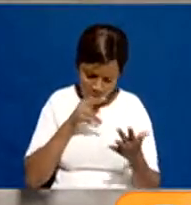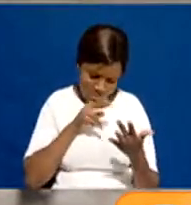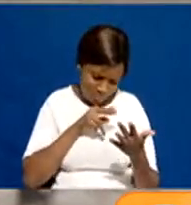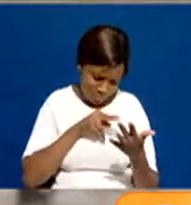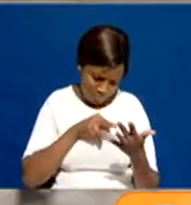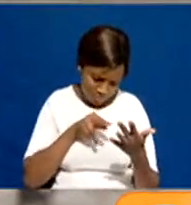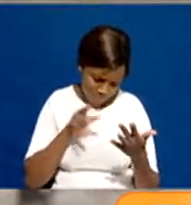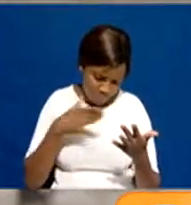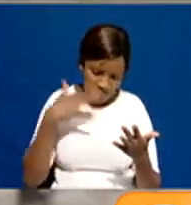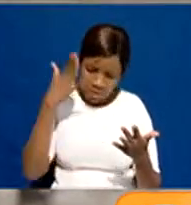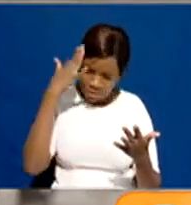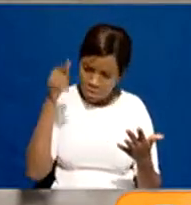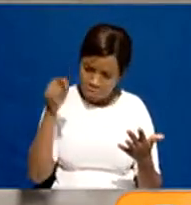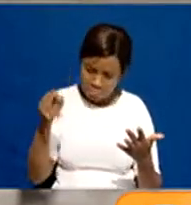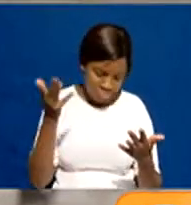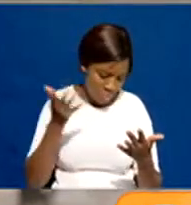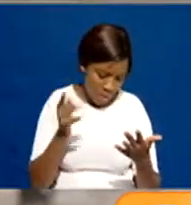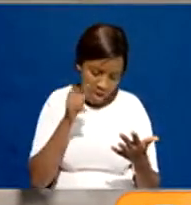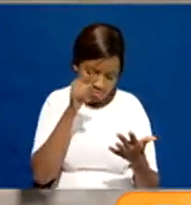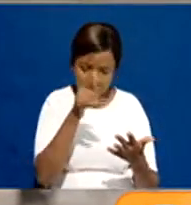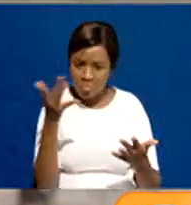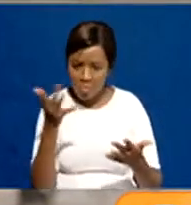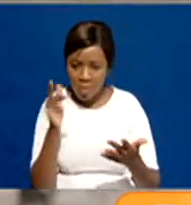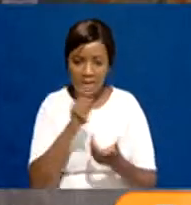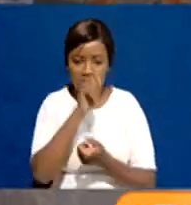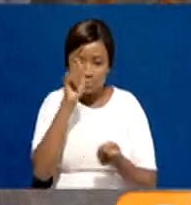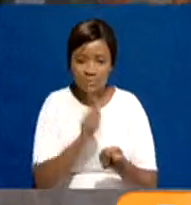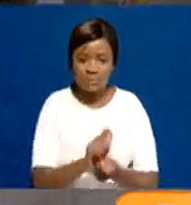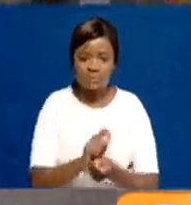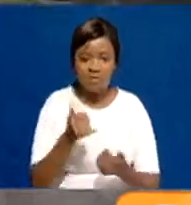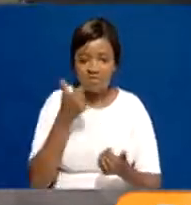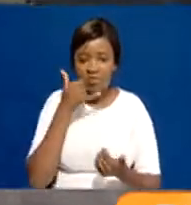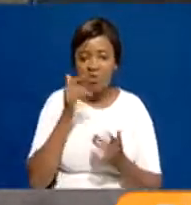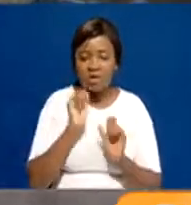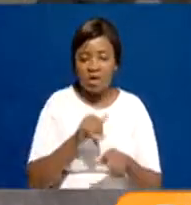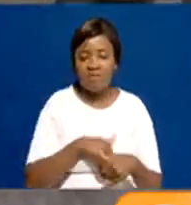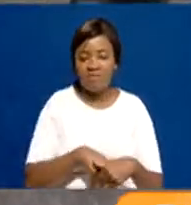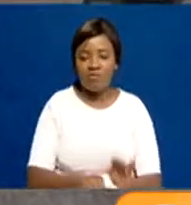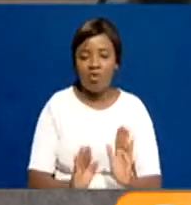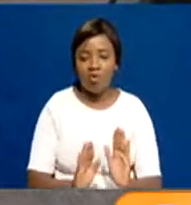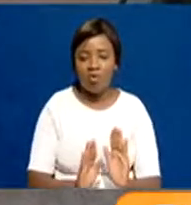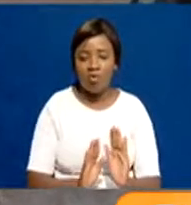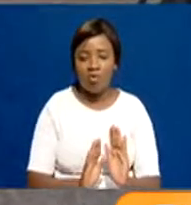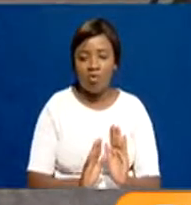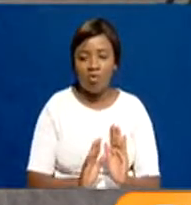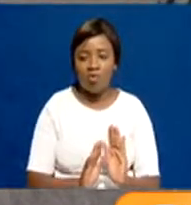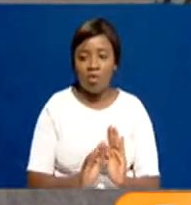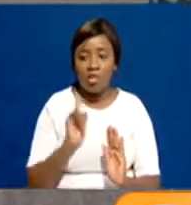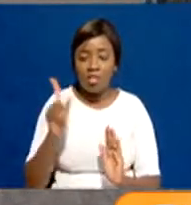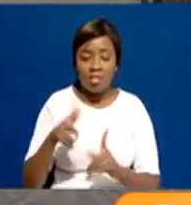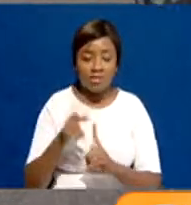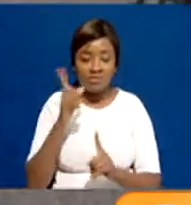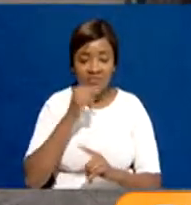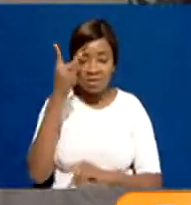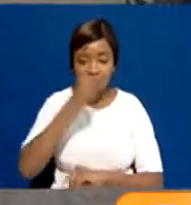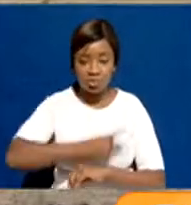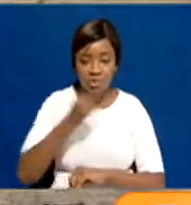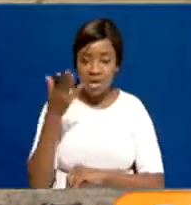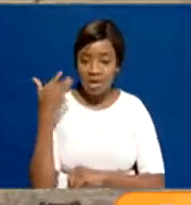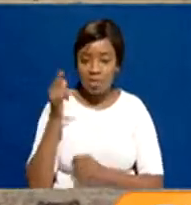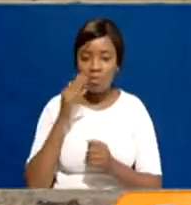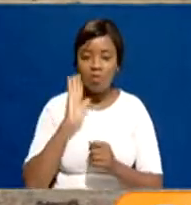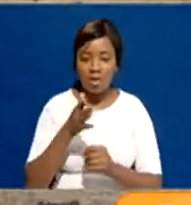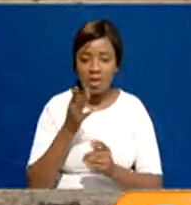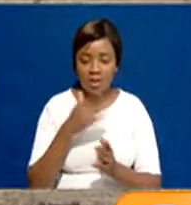movement within my proximity, even on my phone. The exercise that started 2 days ago and is set to come to a close